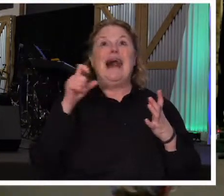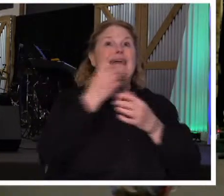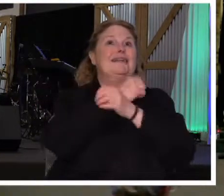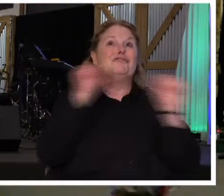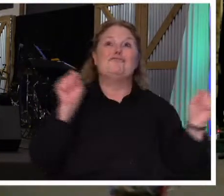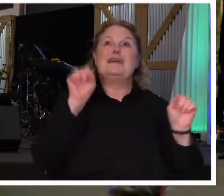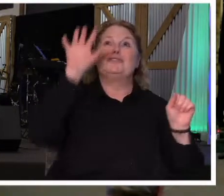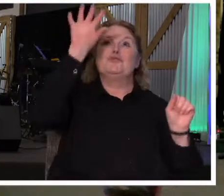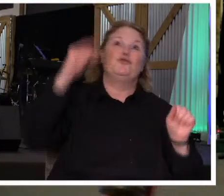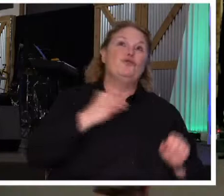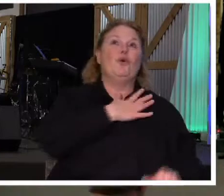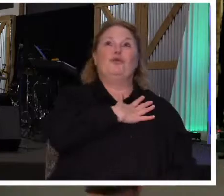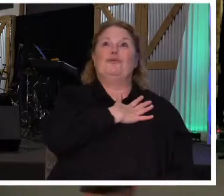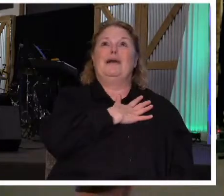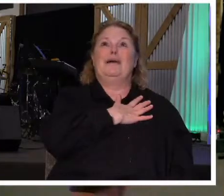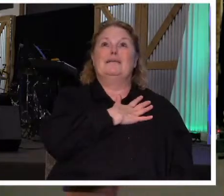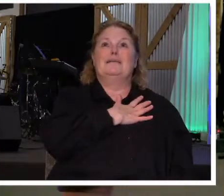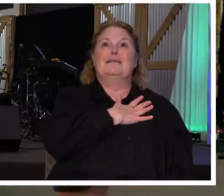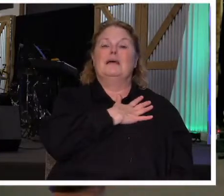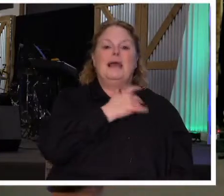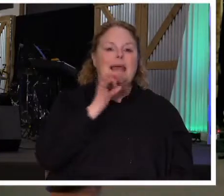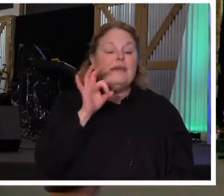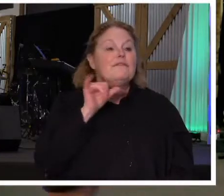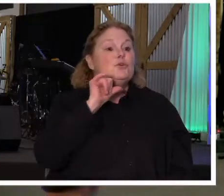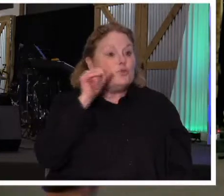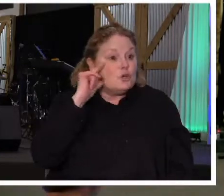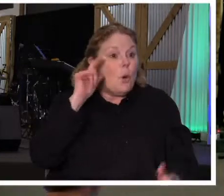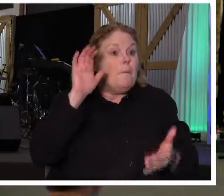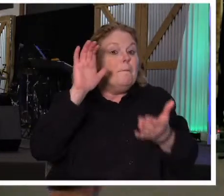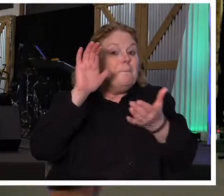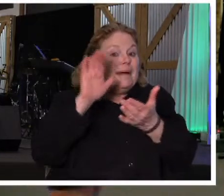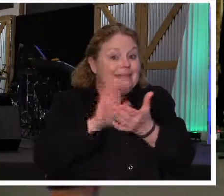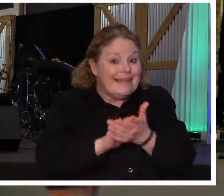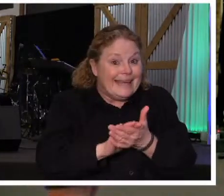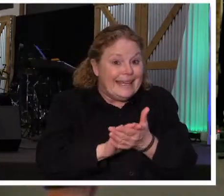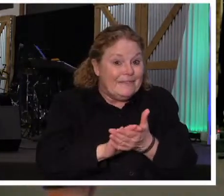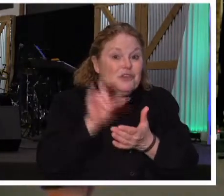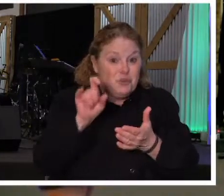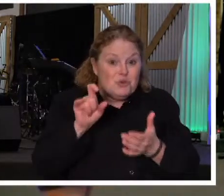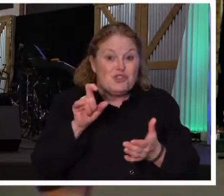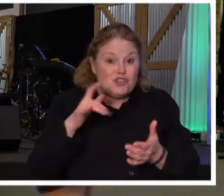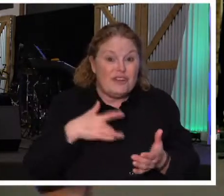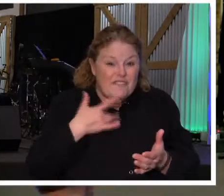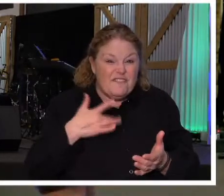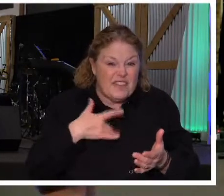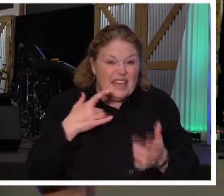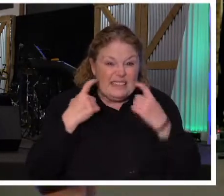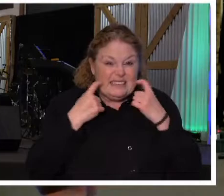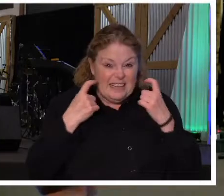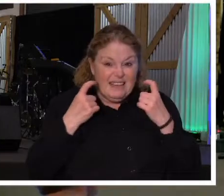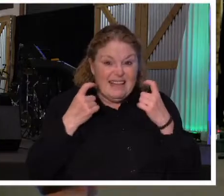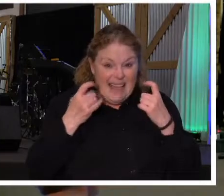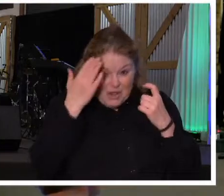by the grace of God. And if you don't believe that people should feel sinful, then you only have a concept of